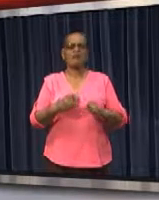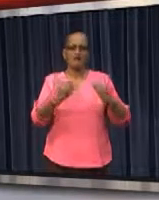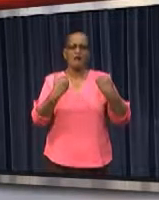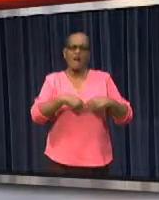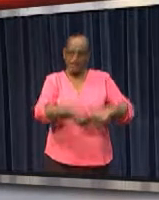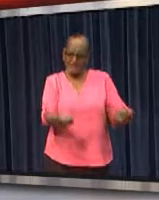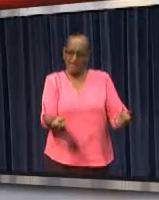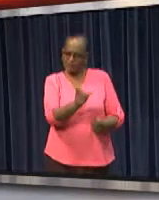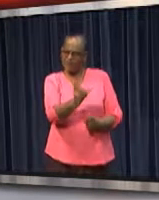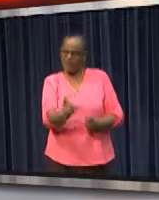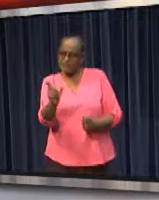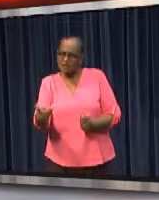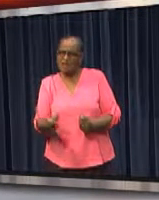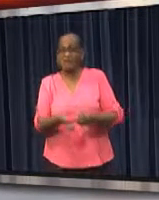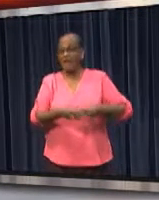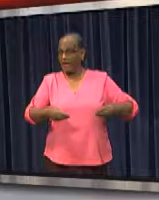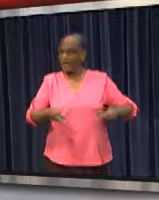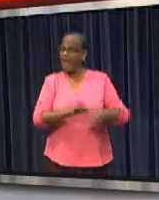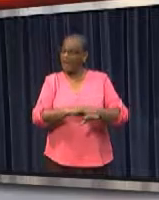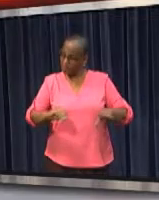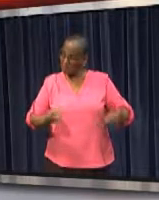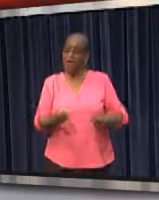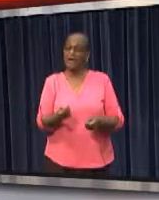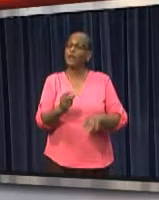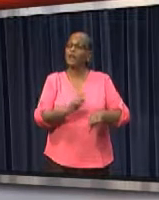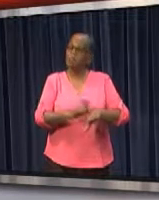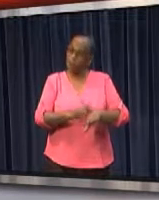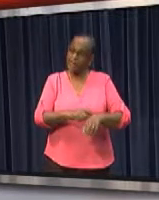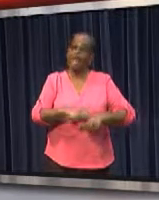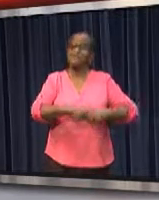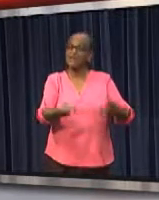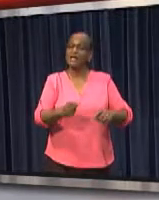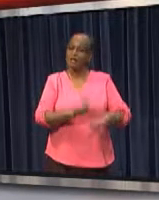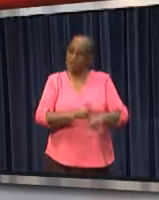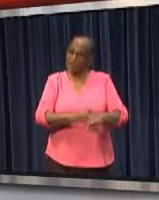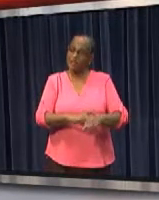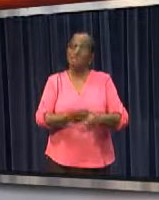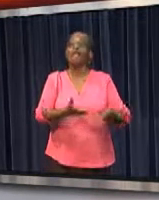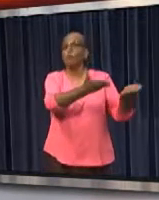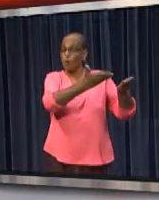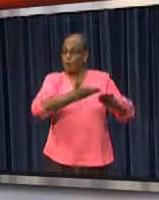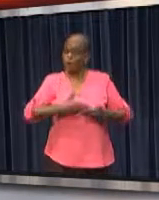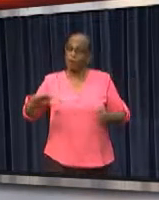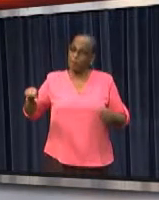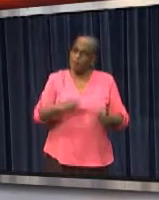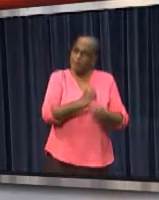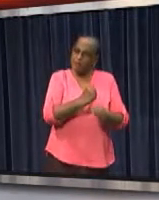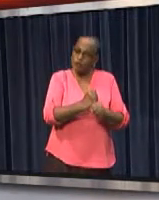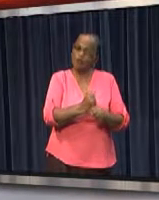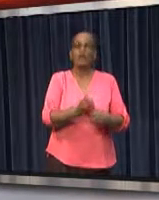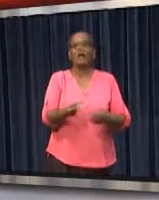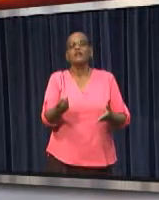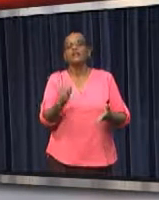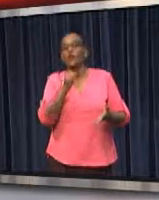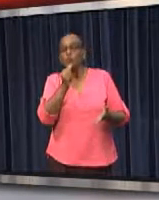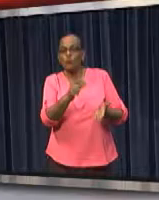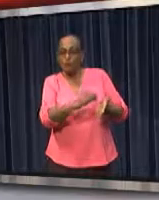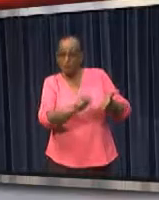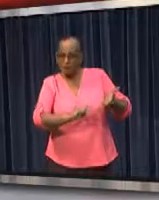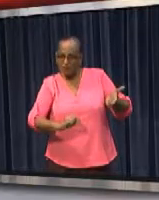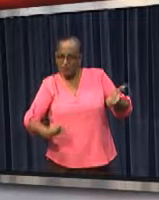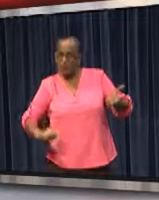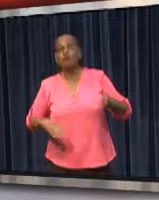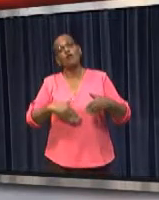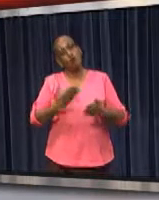be made public. There is also an evaluation commission within the company that at